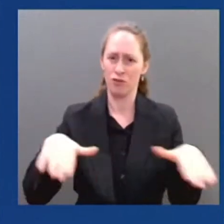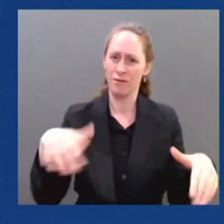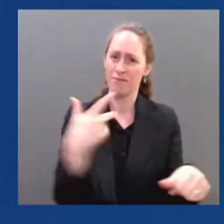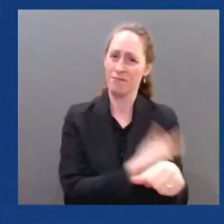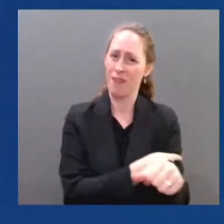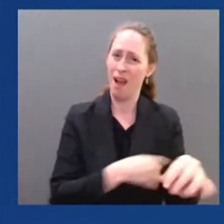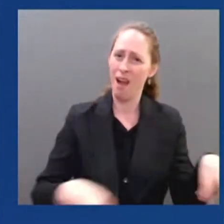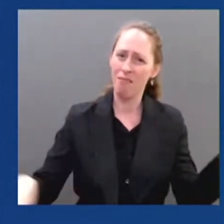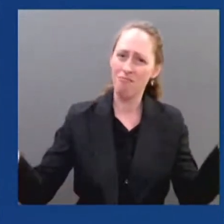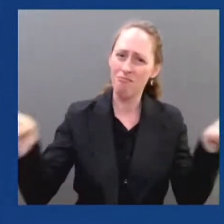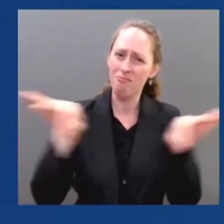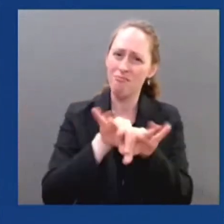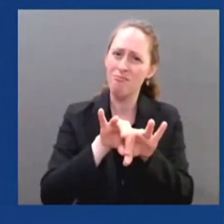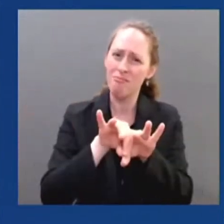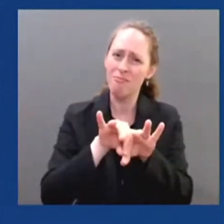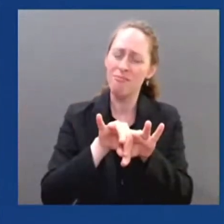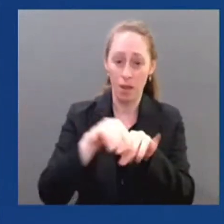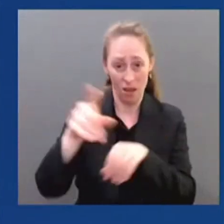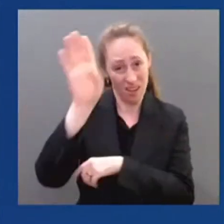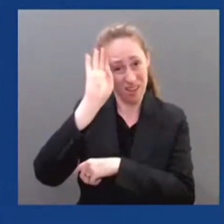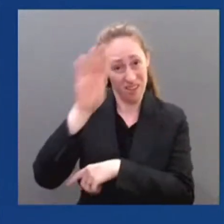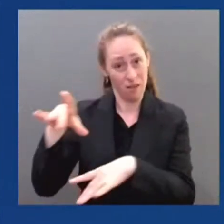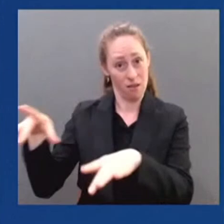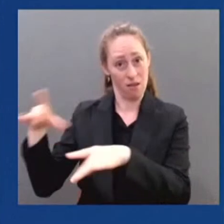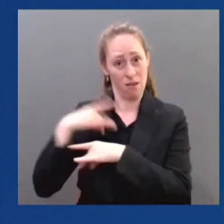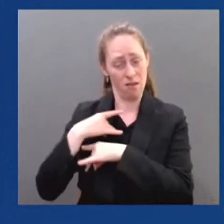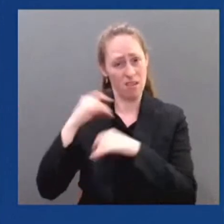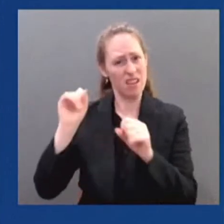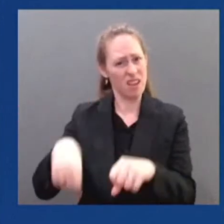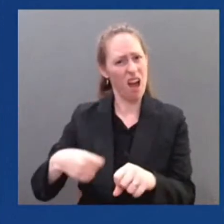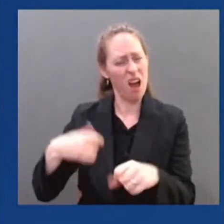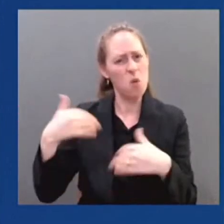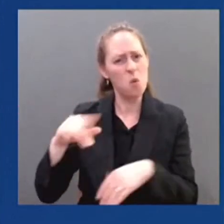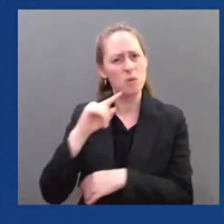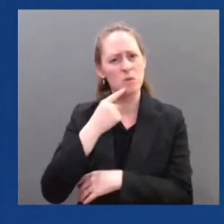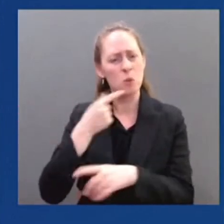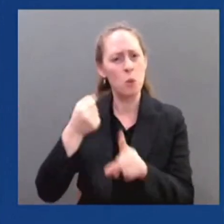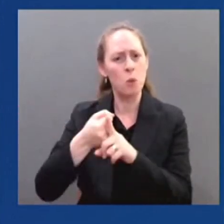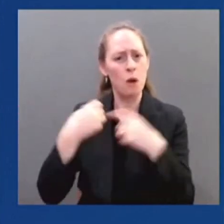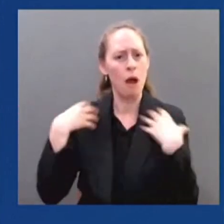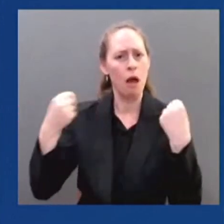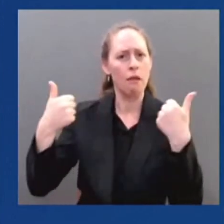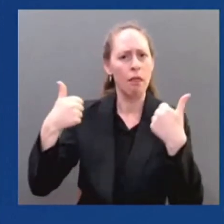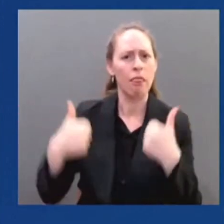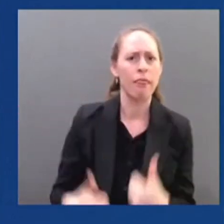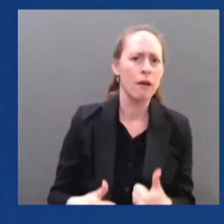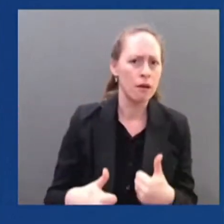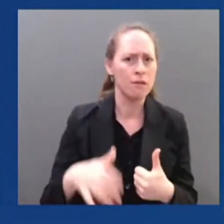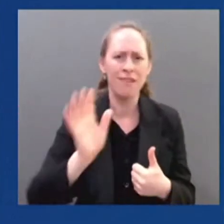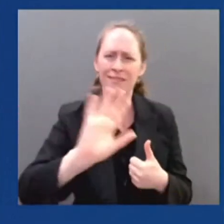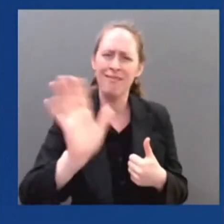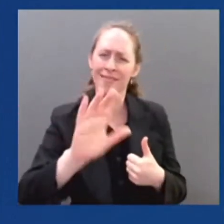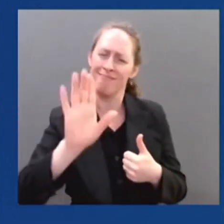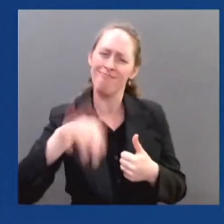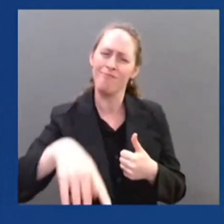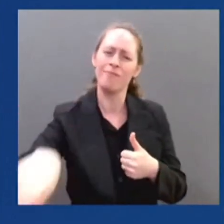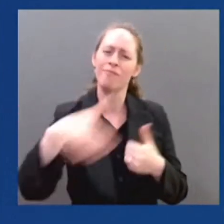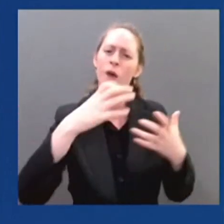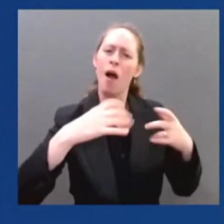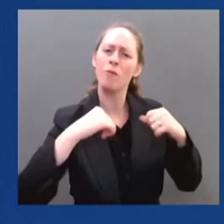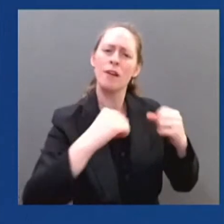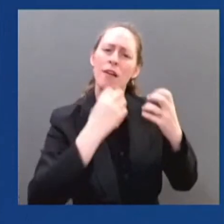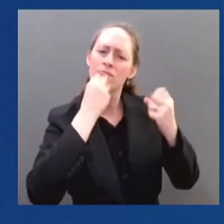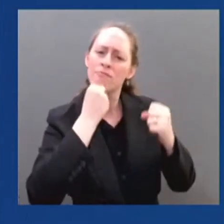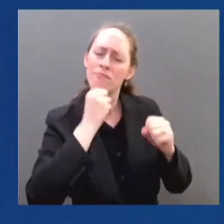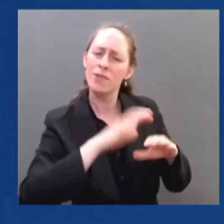and that as parents, we are always looking to do what's right to protect them against harm. While we want to prevent severe outcomes for